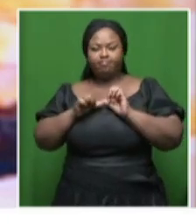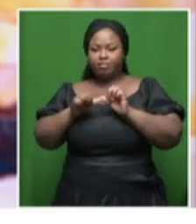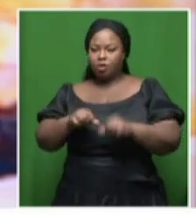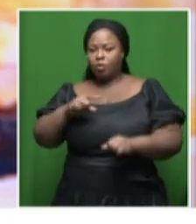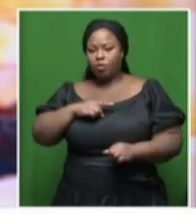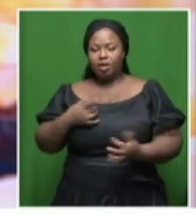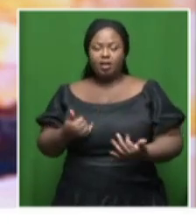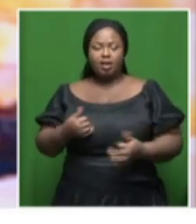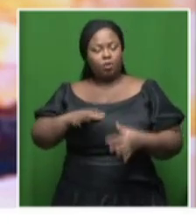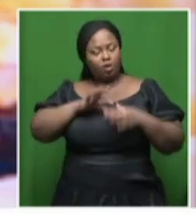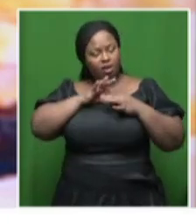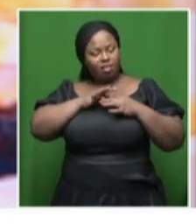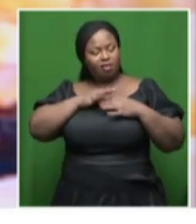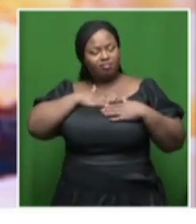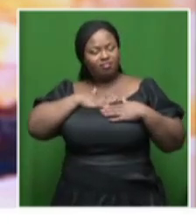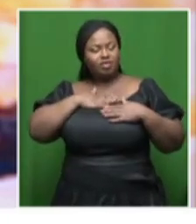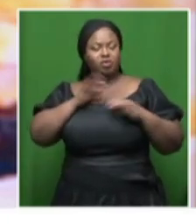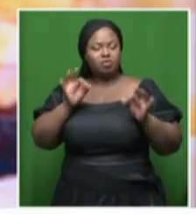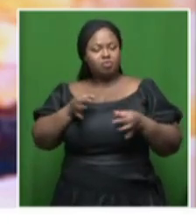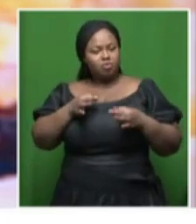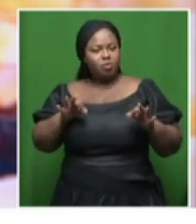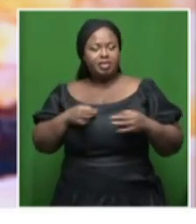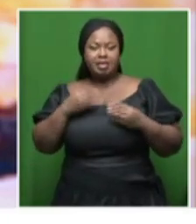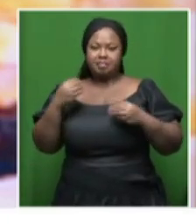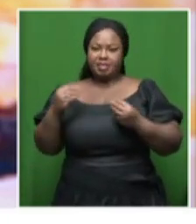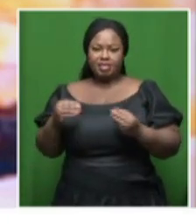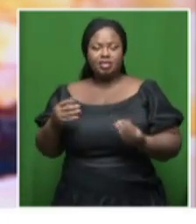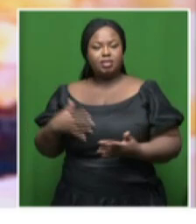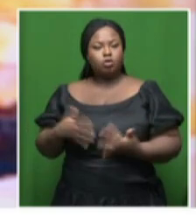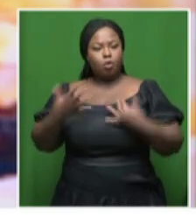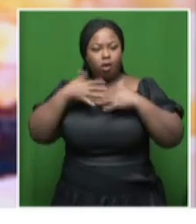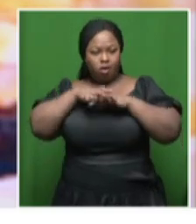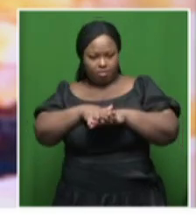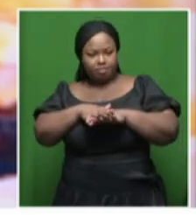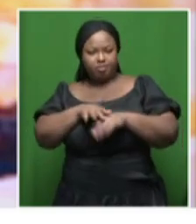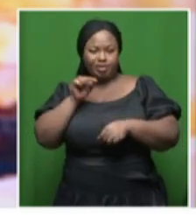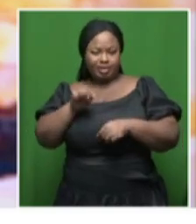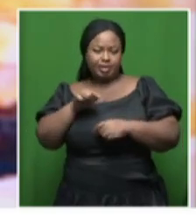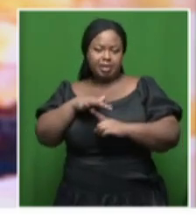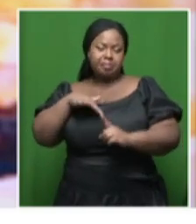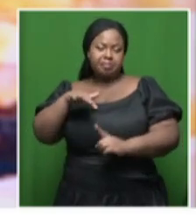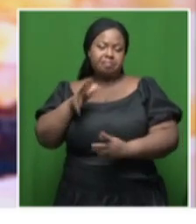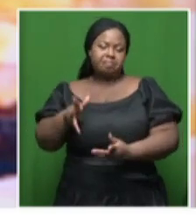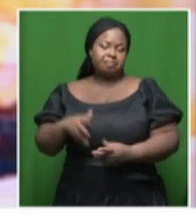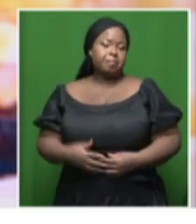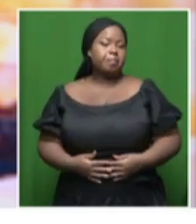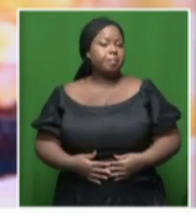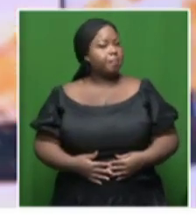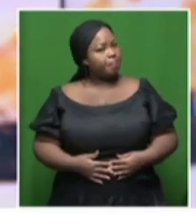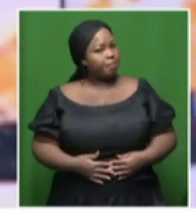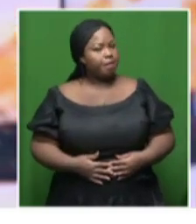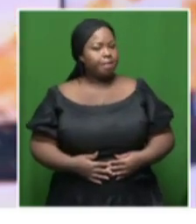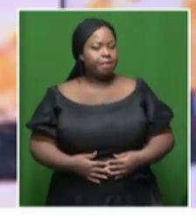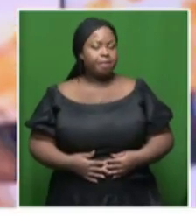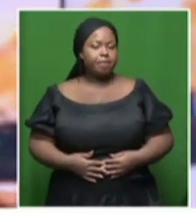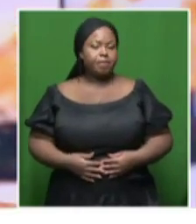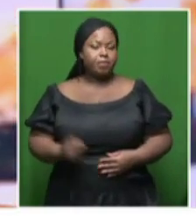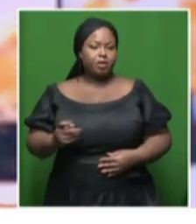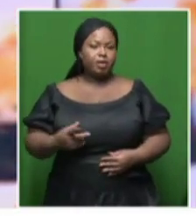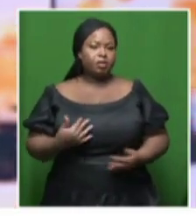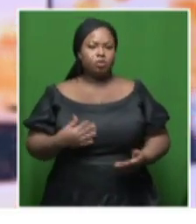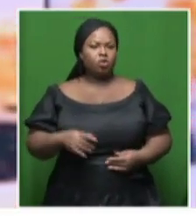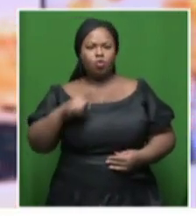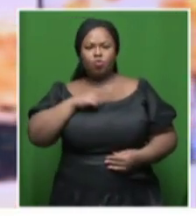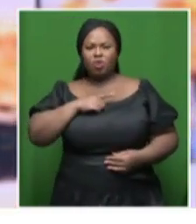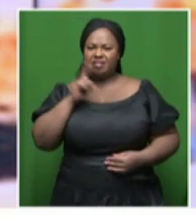heart of our nation, music and entrepreneurs. So that's really what this platform is all about. Mm-hmm. All right. Just before I let you go, why is it